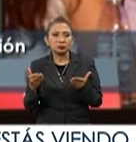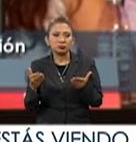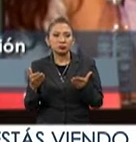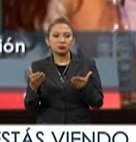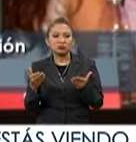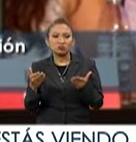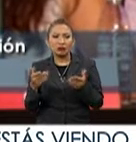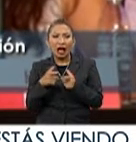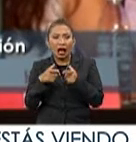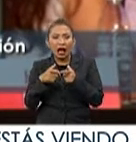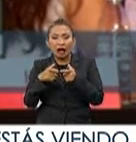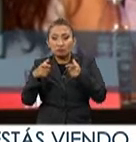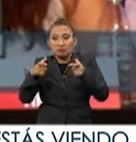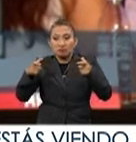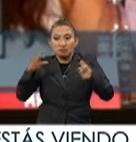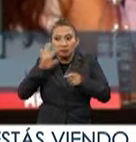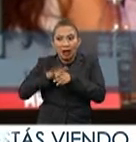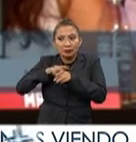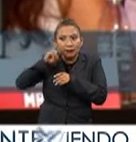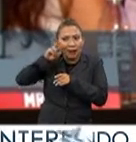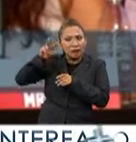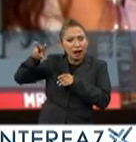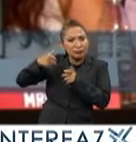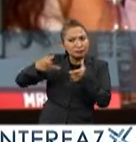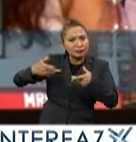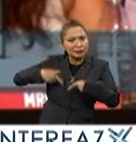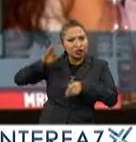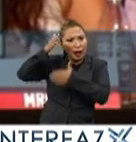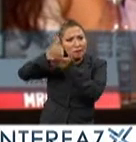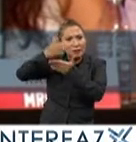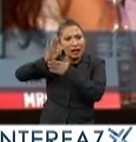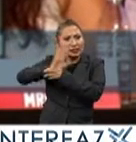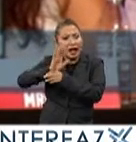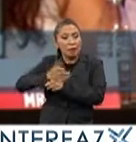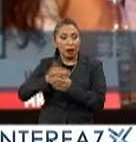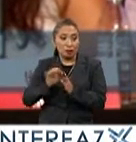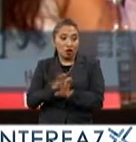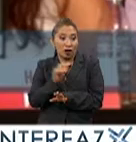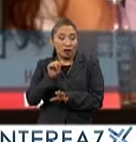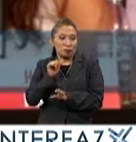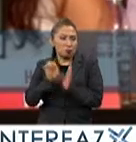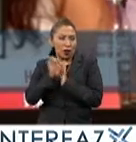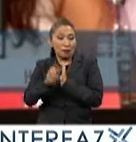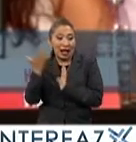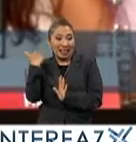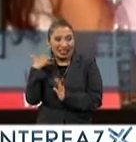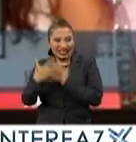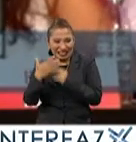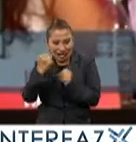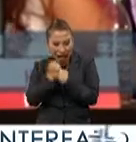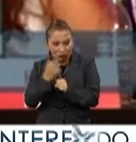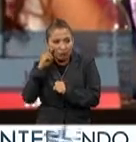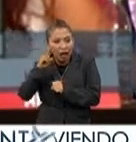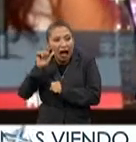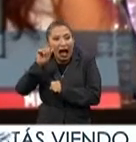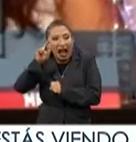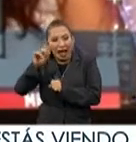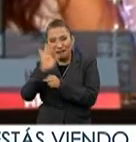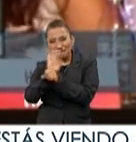considerably in the past 10 years, or maybe 15 years. I remember